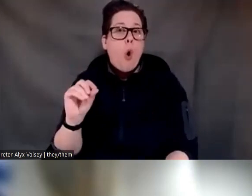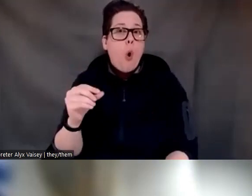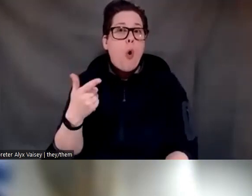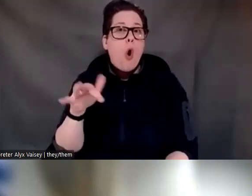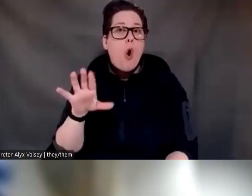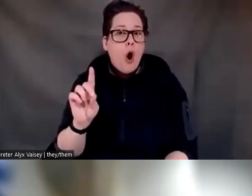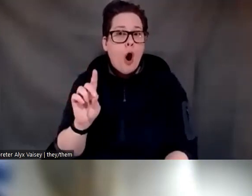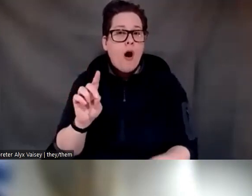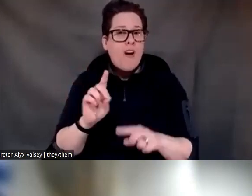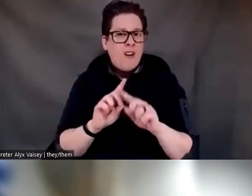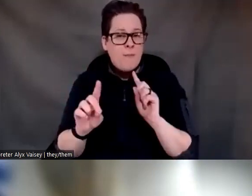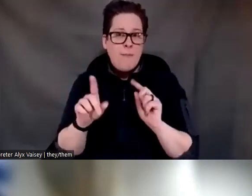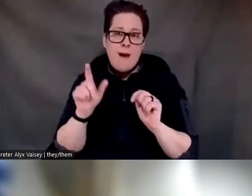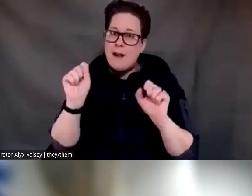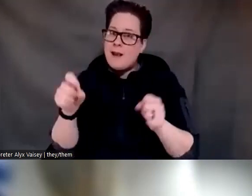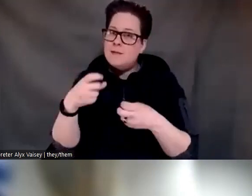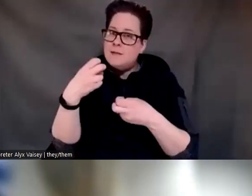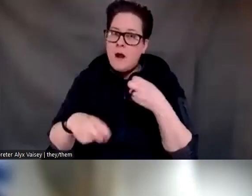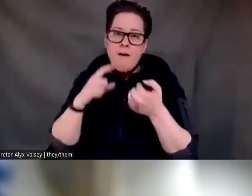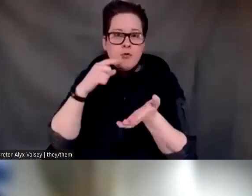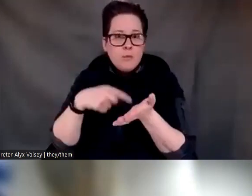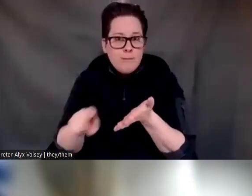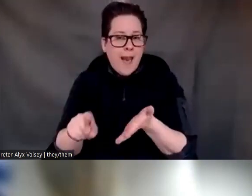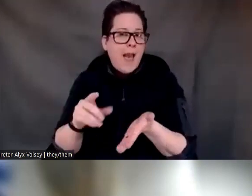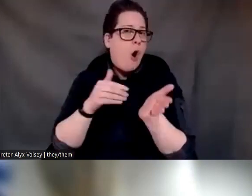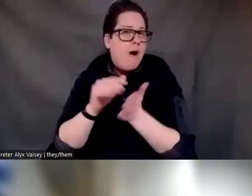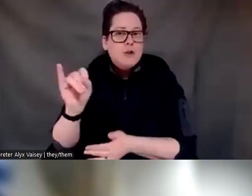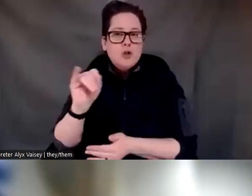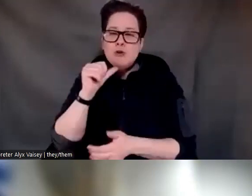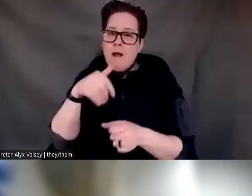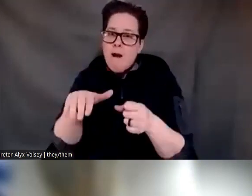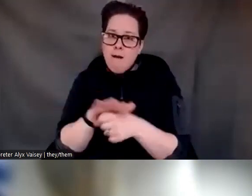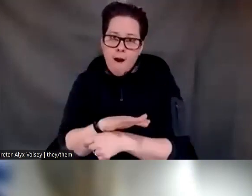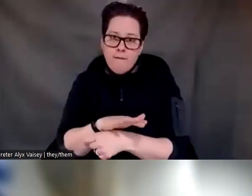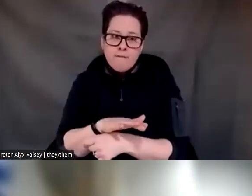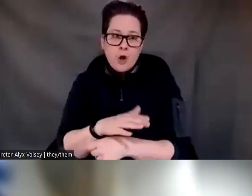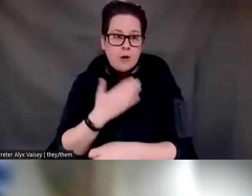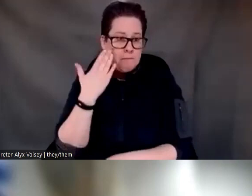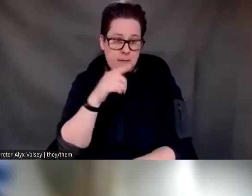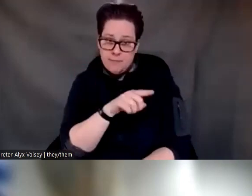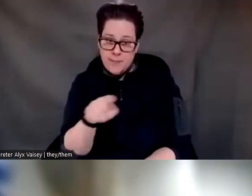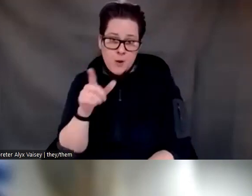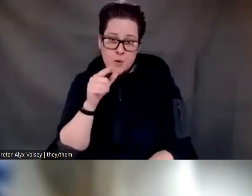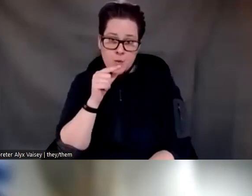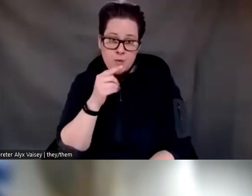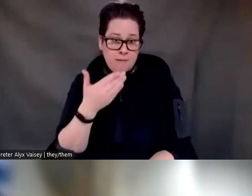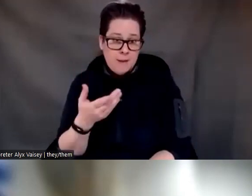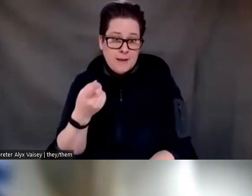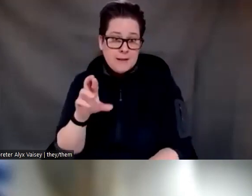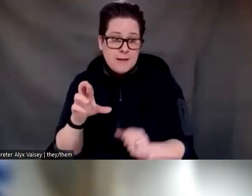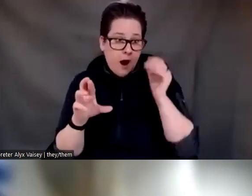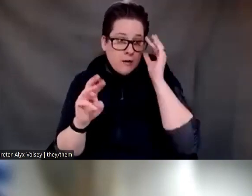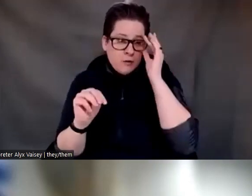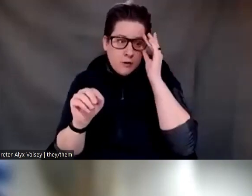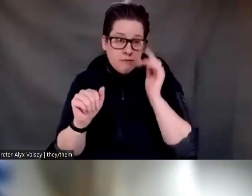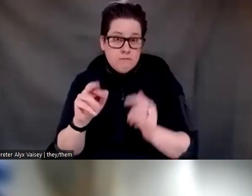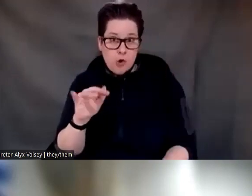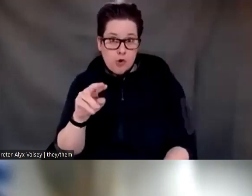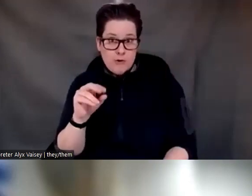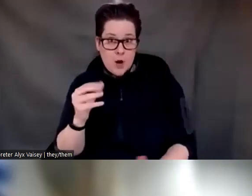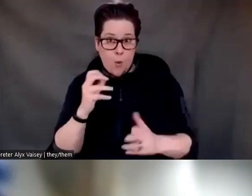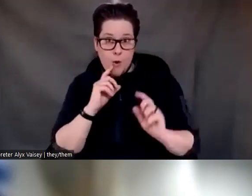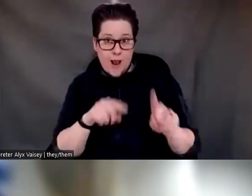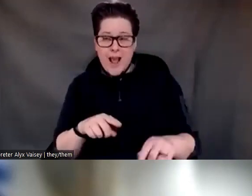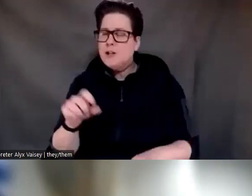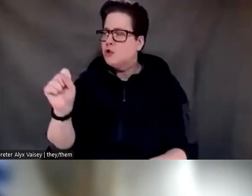very difficult to pay for or to have covered. So I'm not sure whom would be, Dr. Marino, do you want to maybe try and take this one?